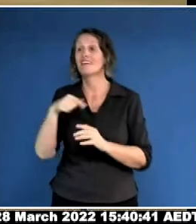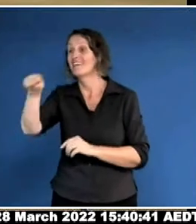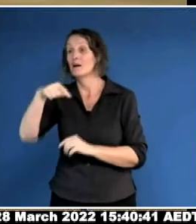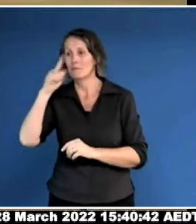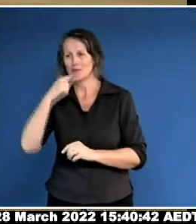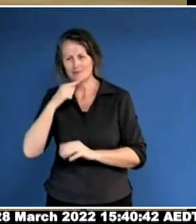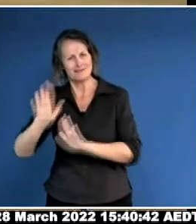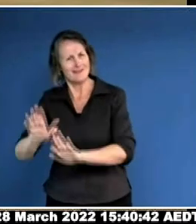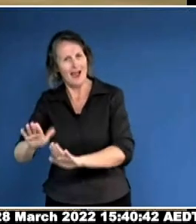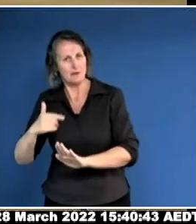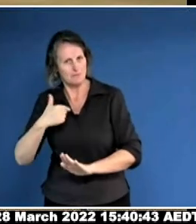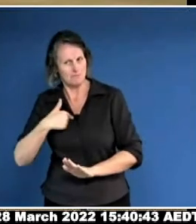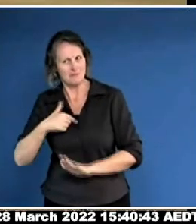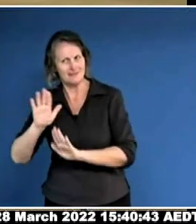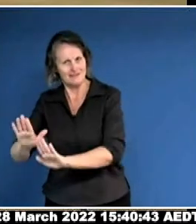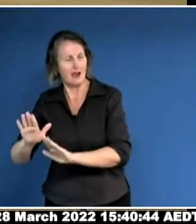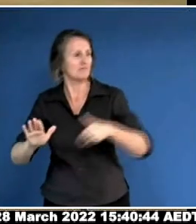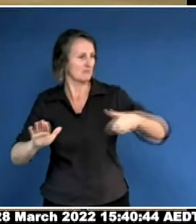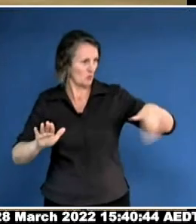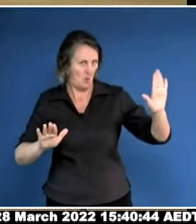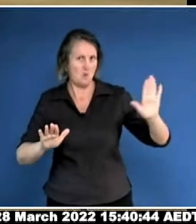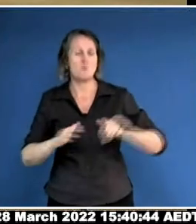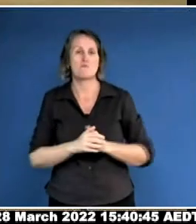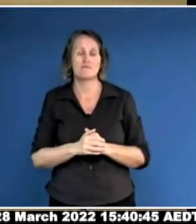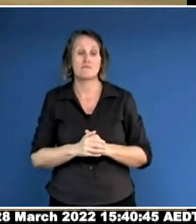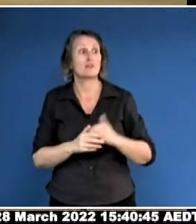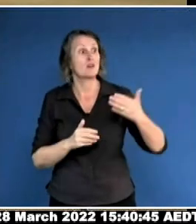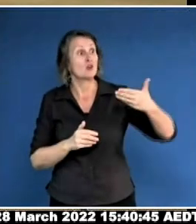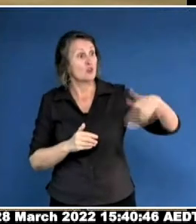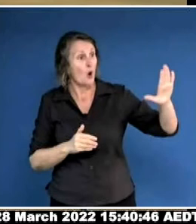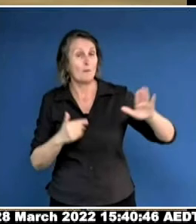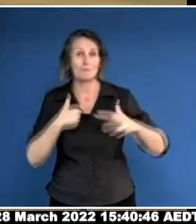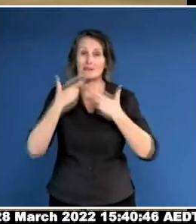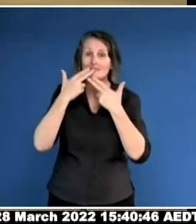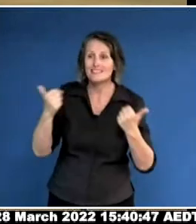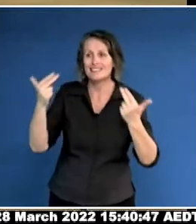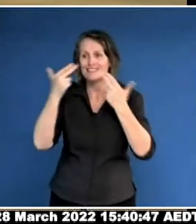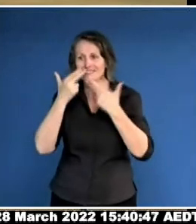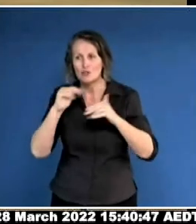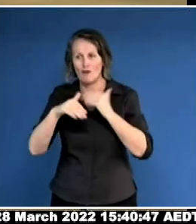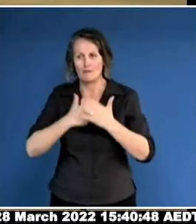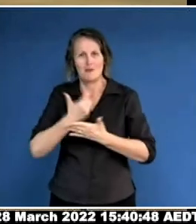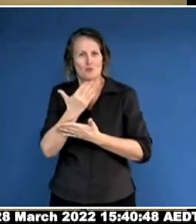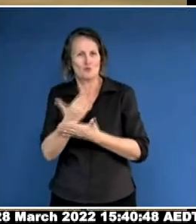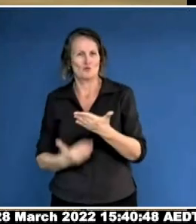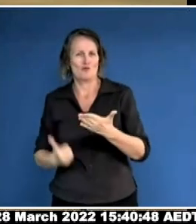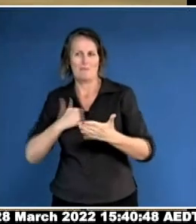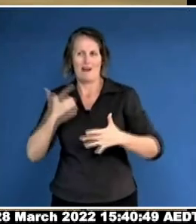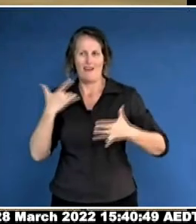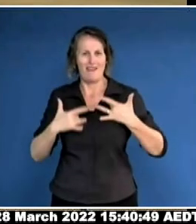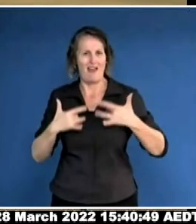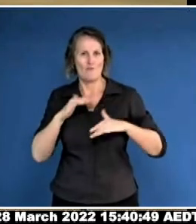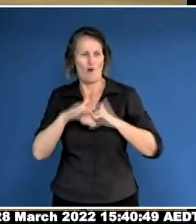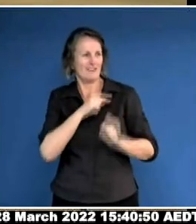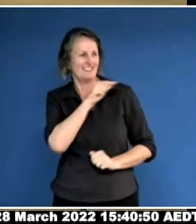stay, so I did. Person 4 left. After he left, I started to sing about what was happening in the relationship, and all